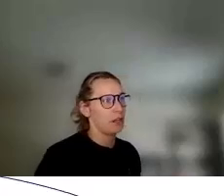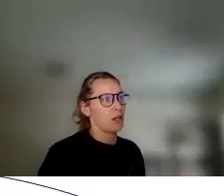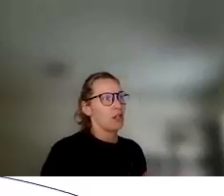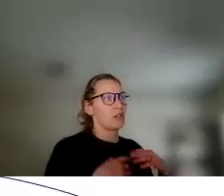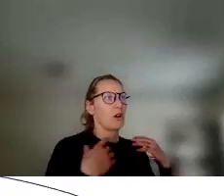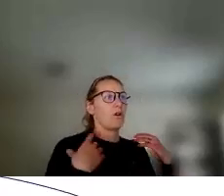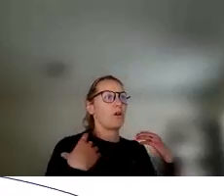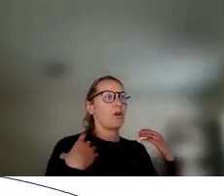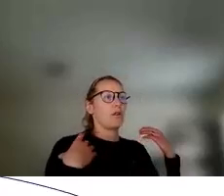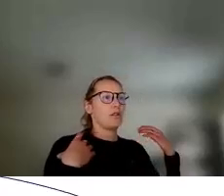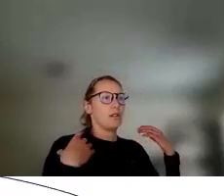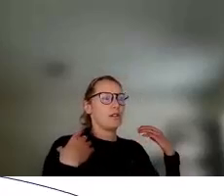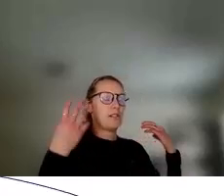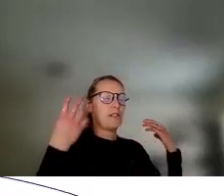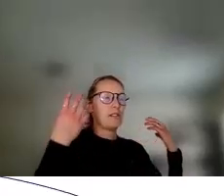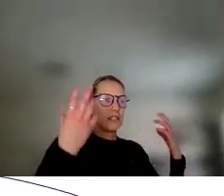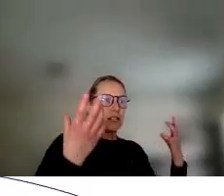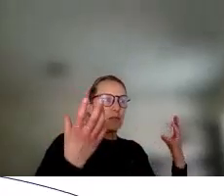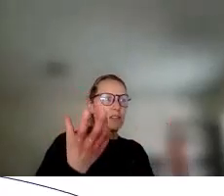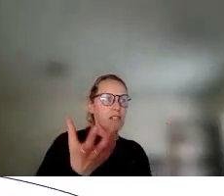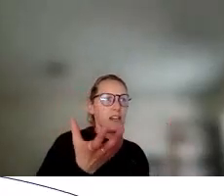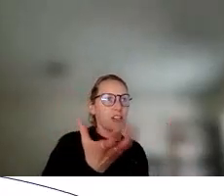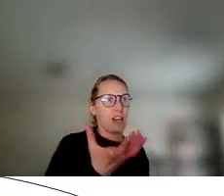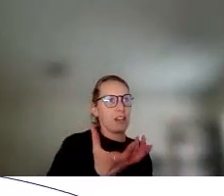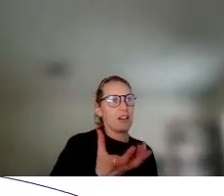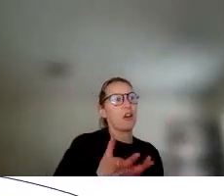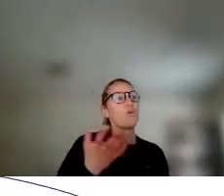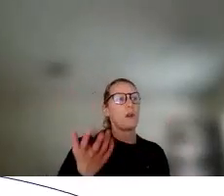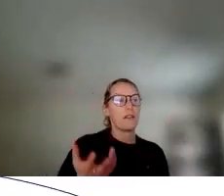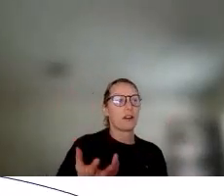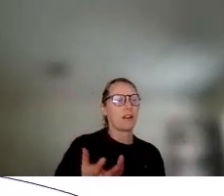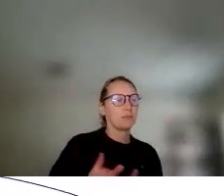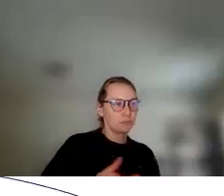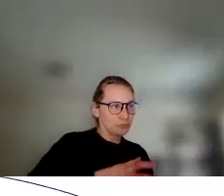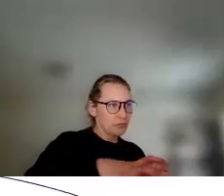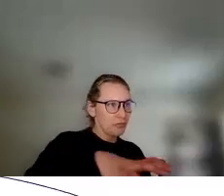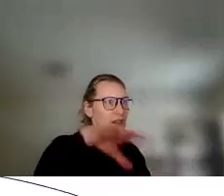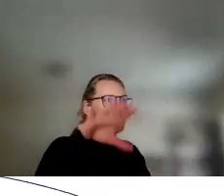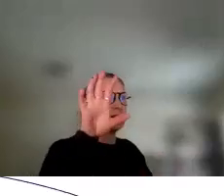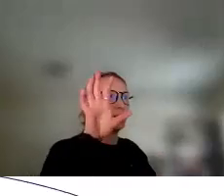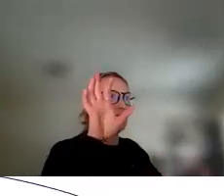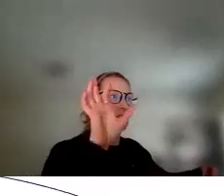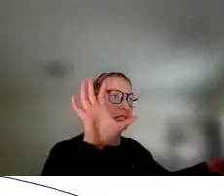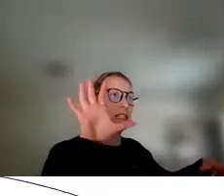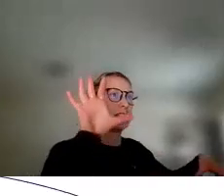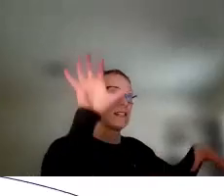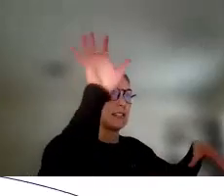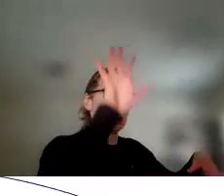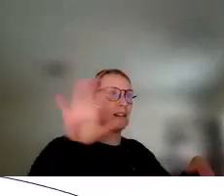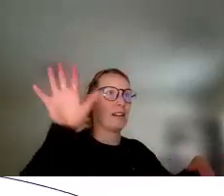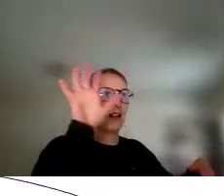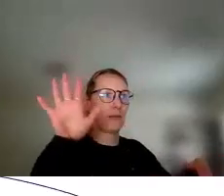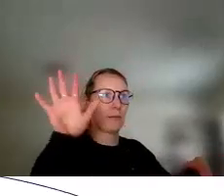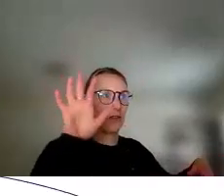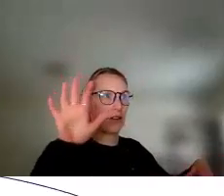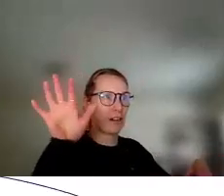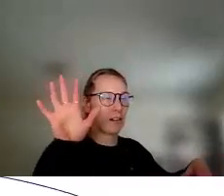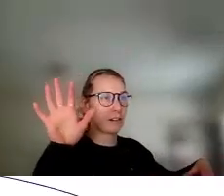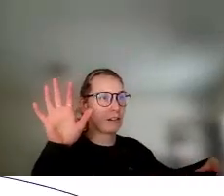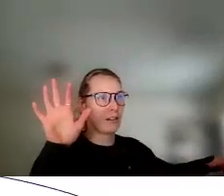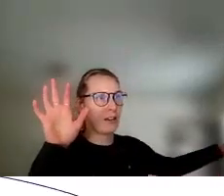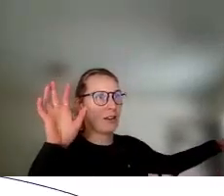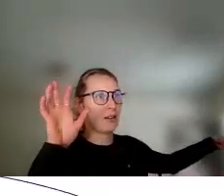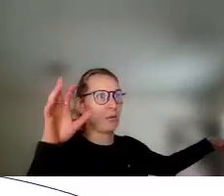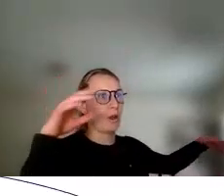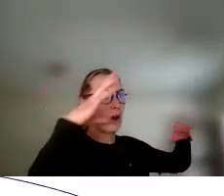Waiver. So the CwCHN waiver is basically the CLLI